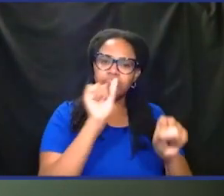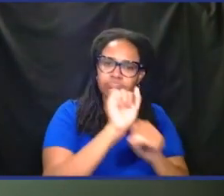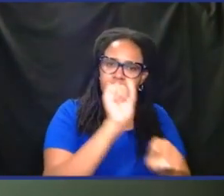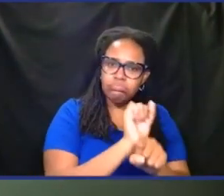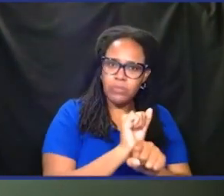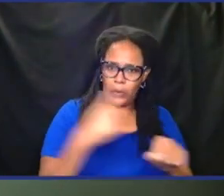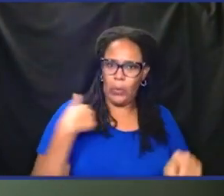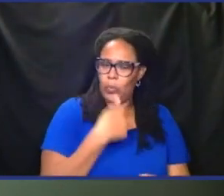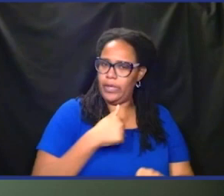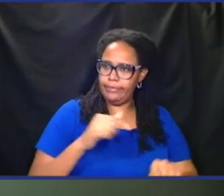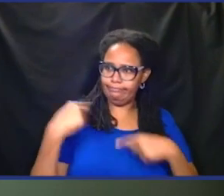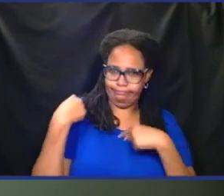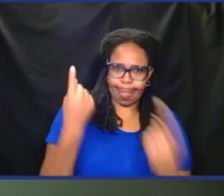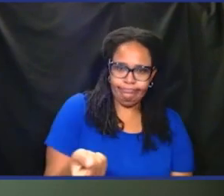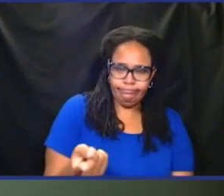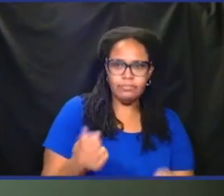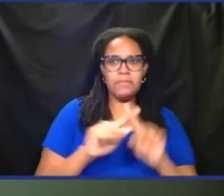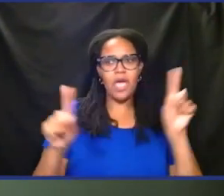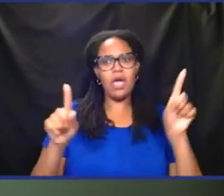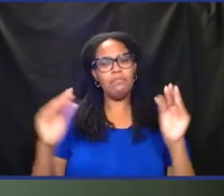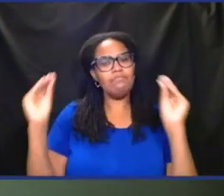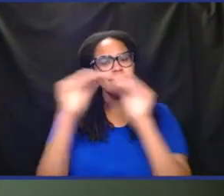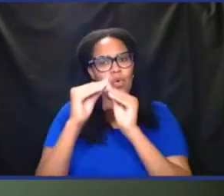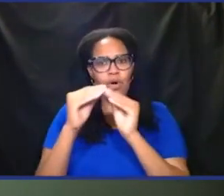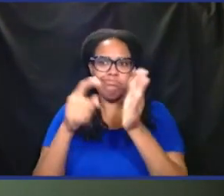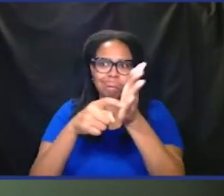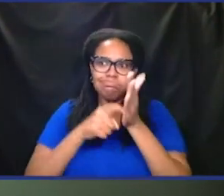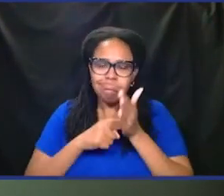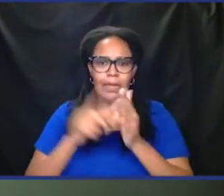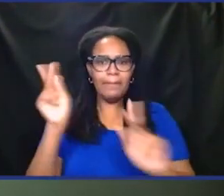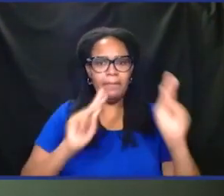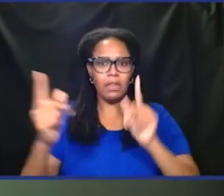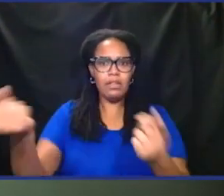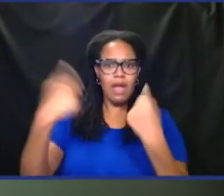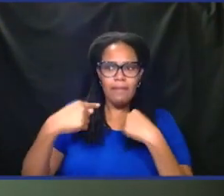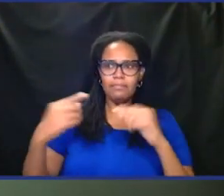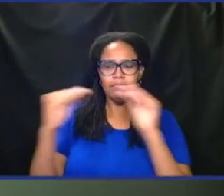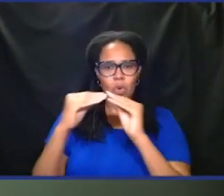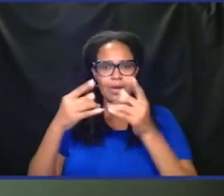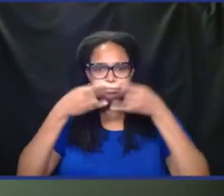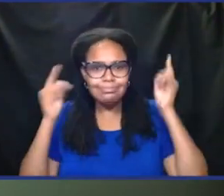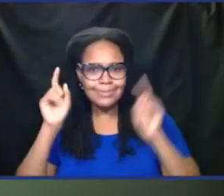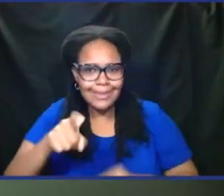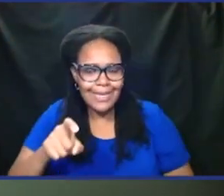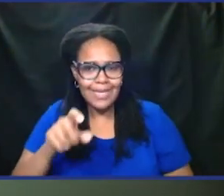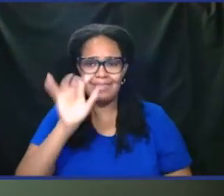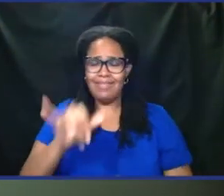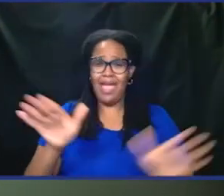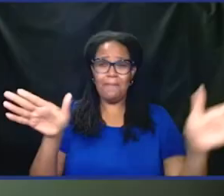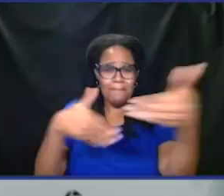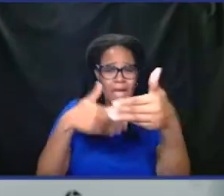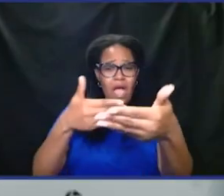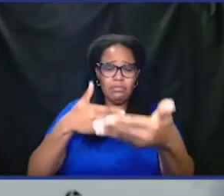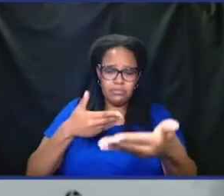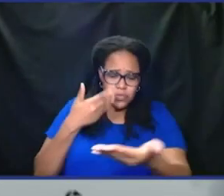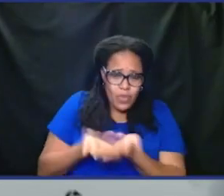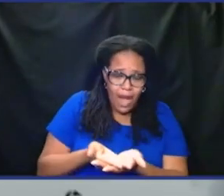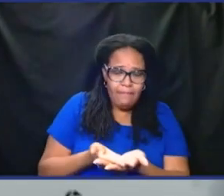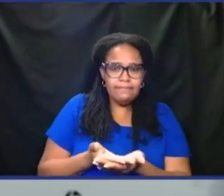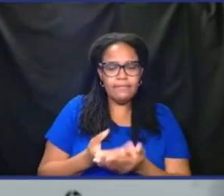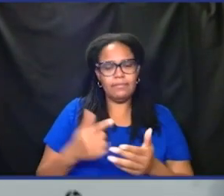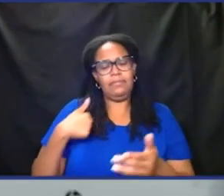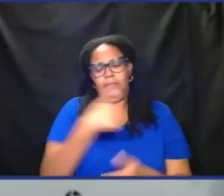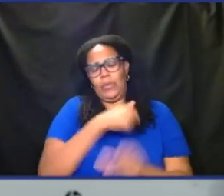current demand and this current need. And so receiving donations just has been paramount to keeping us in operation. To all